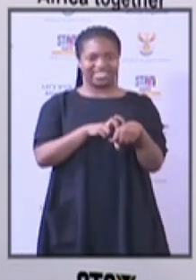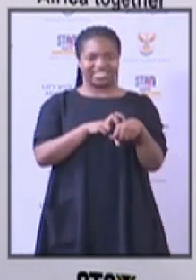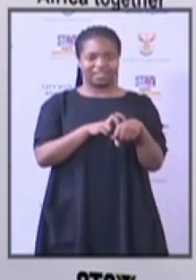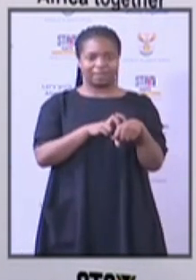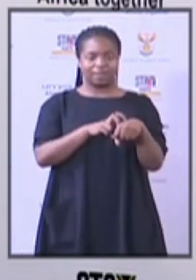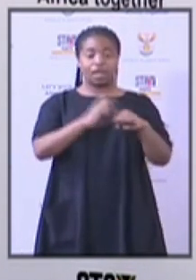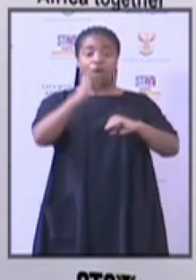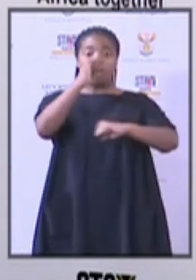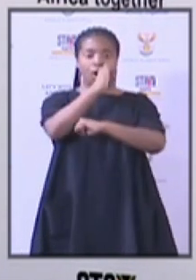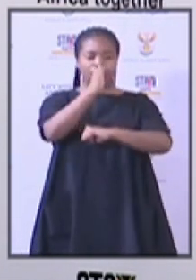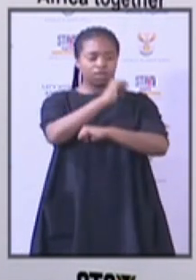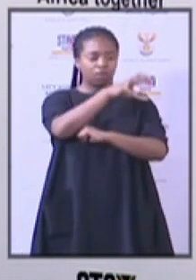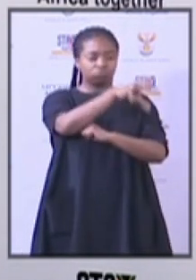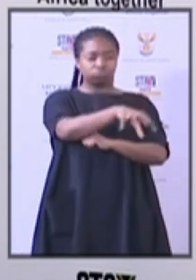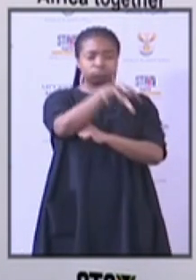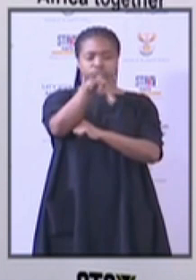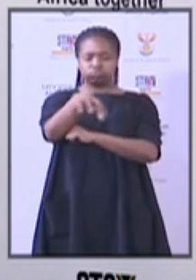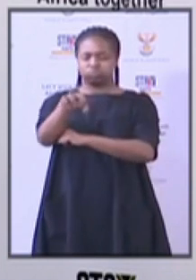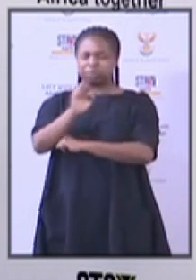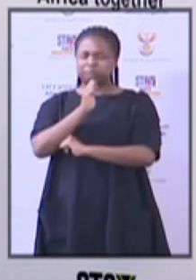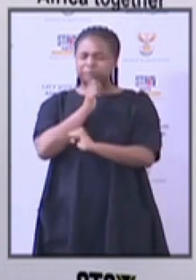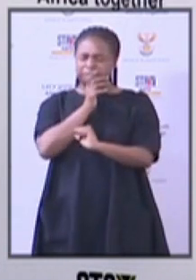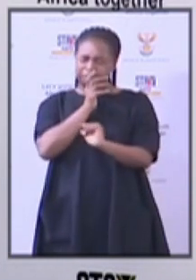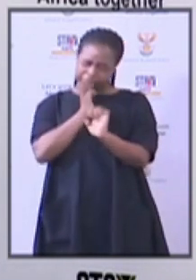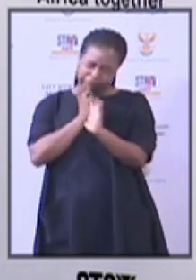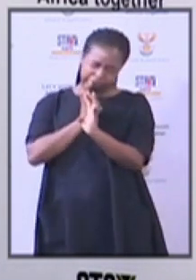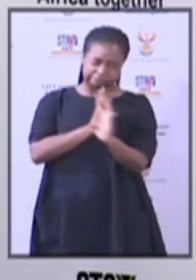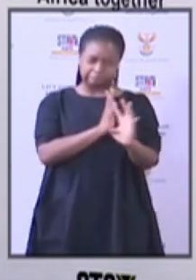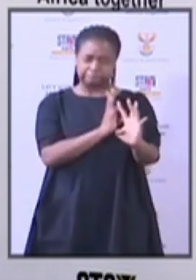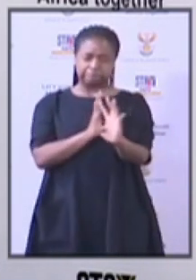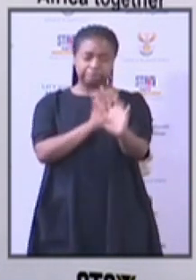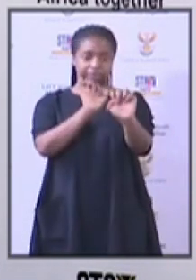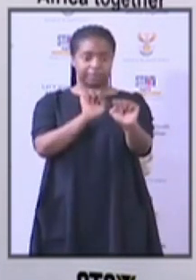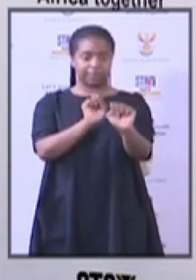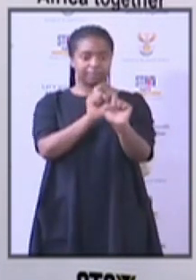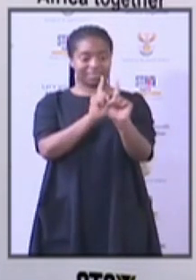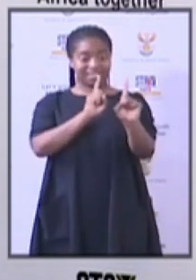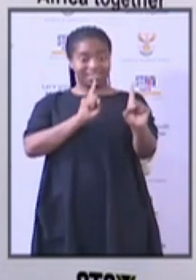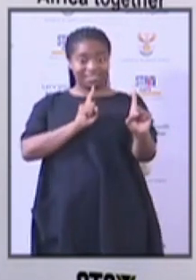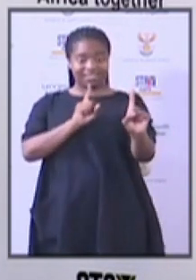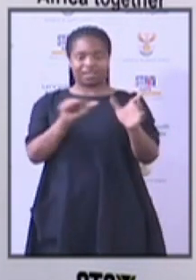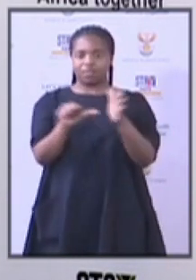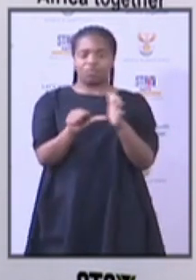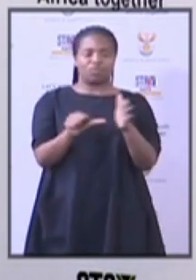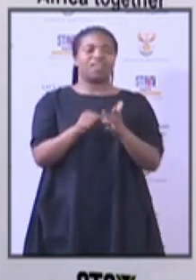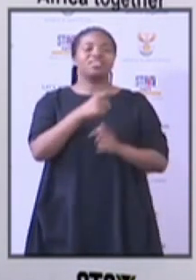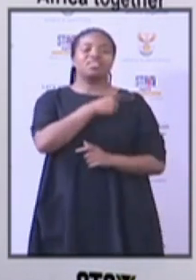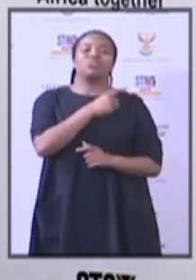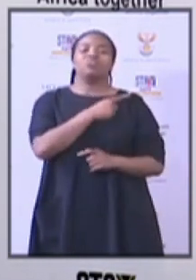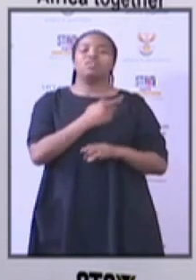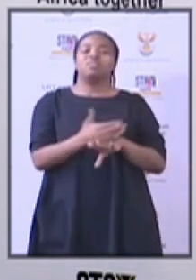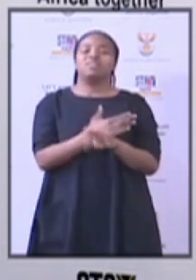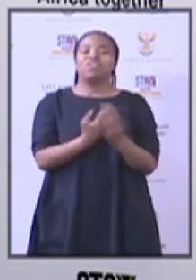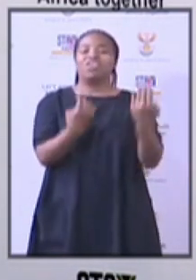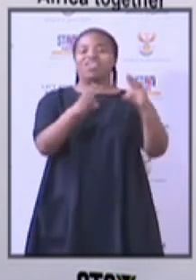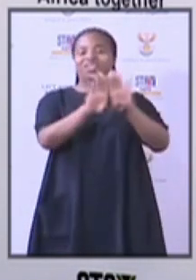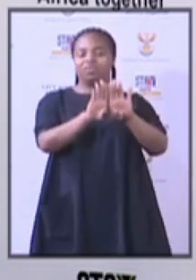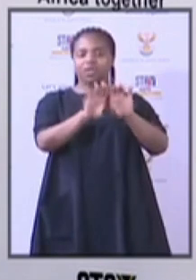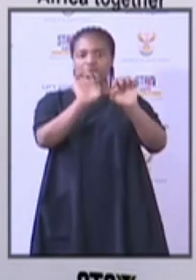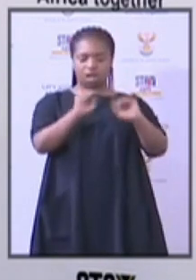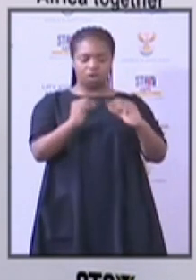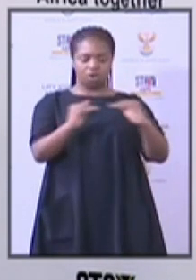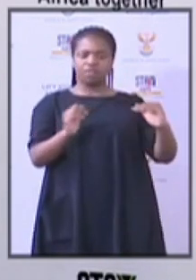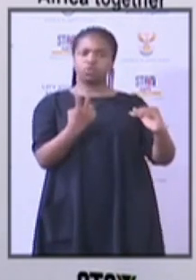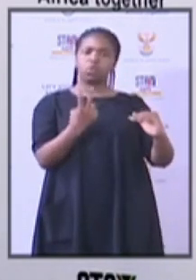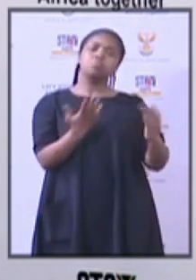always overcrowded. And if social distancing is important in COVID-19, you will understand then